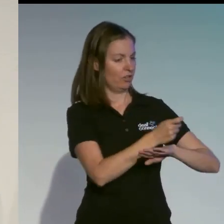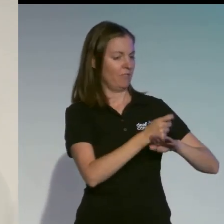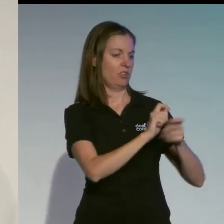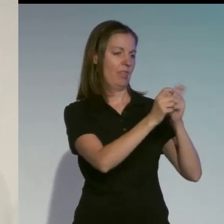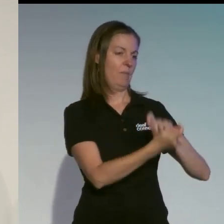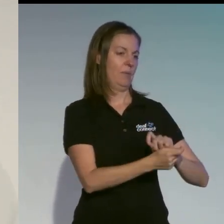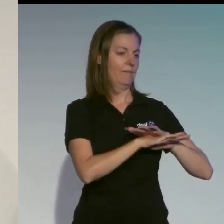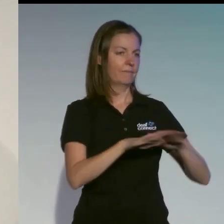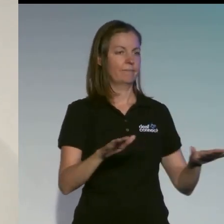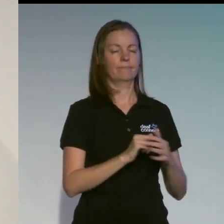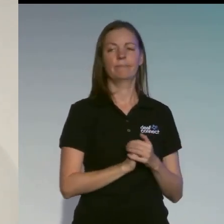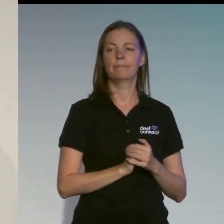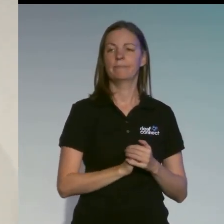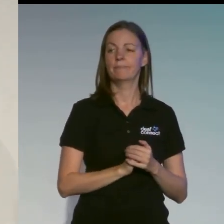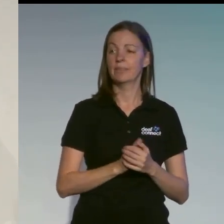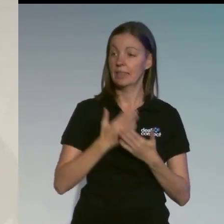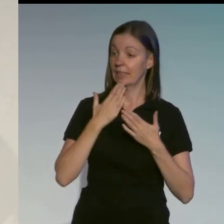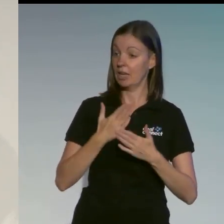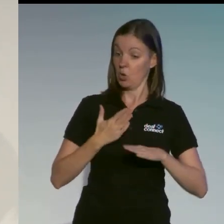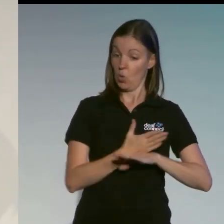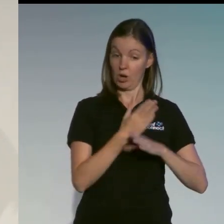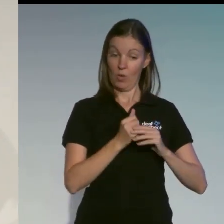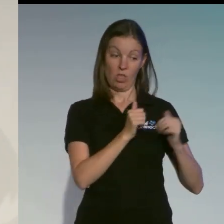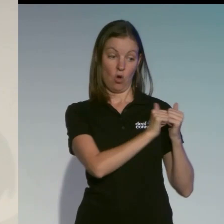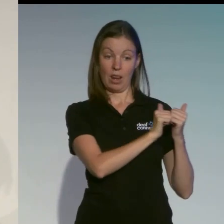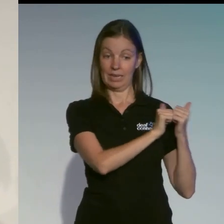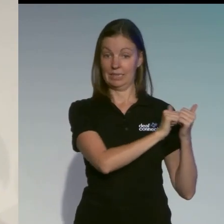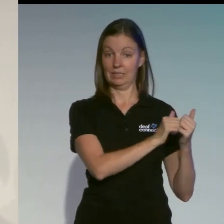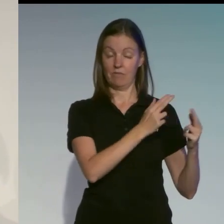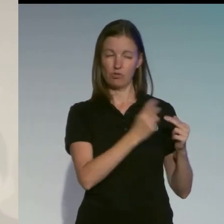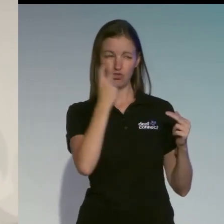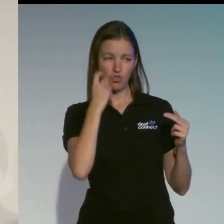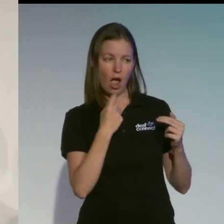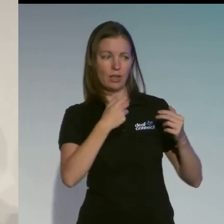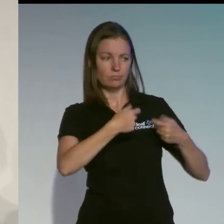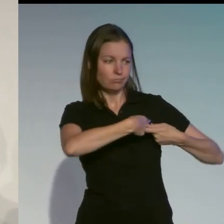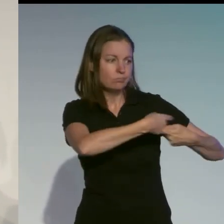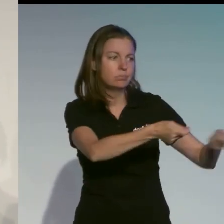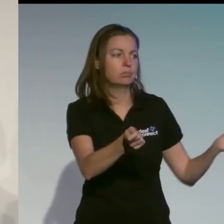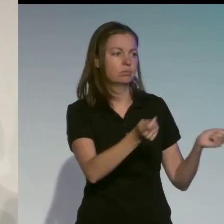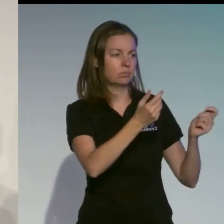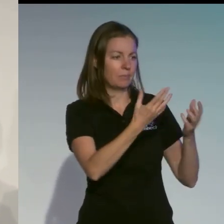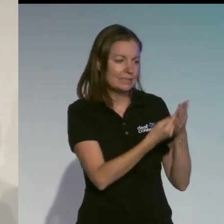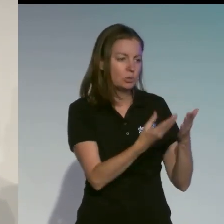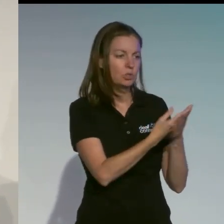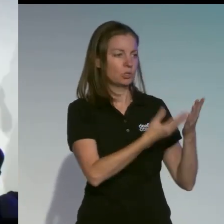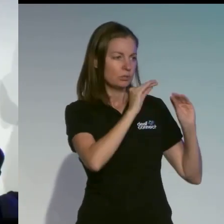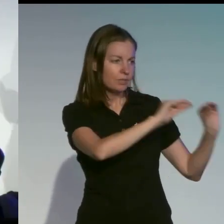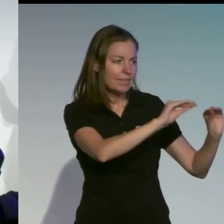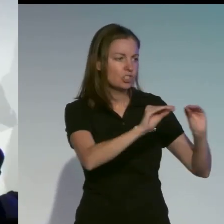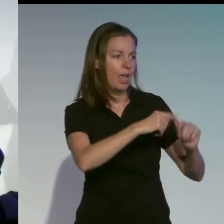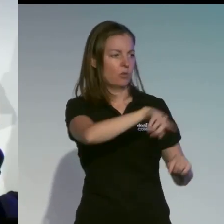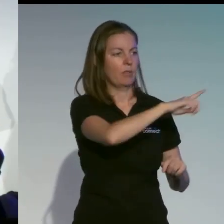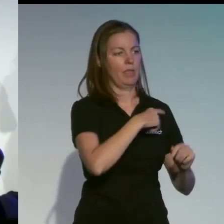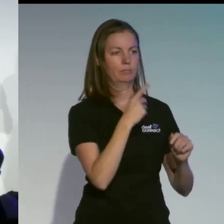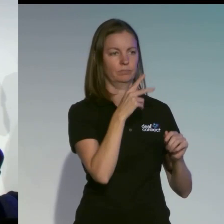you. Yeah. So working with some colleagues to try and get those educational materials out. Yancy, I know you've been focused really on trying to use the